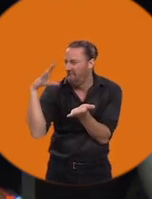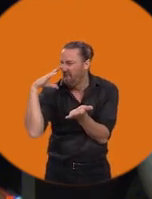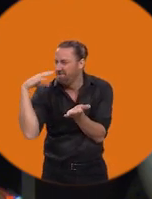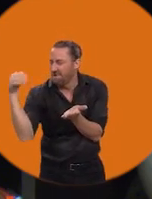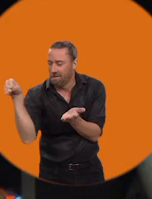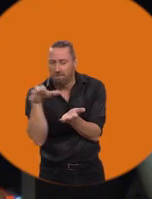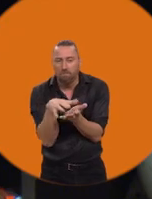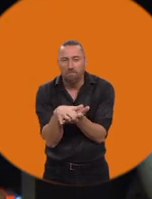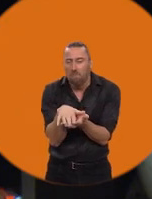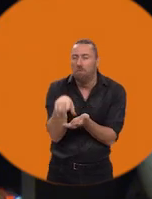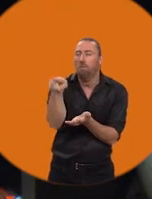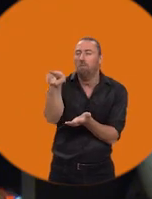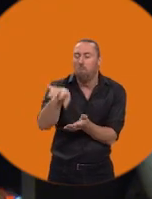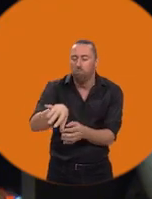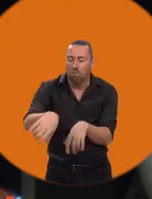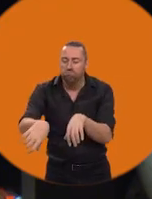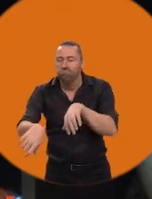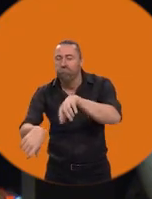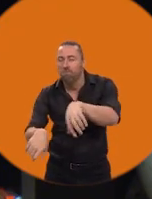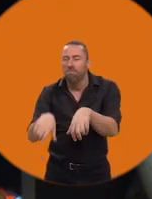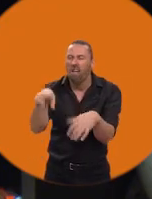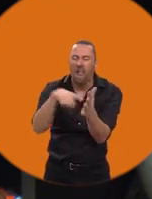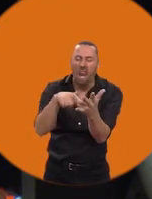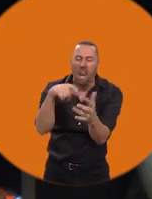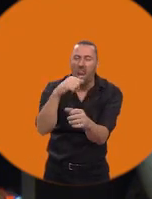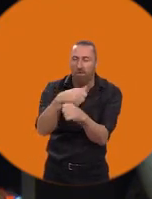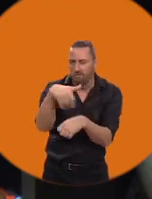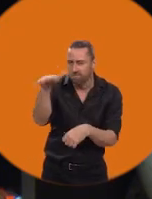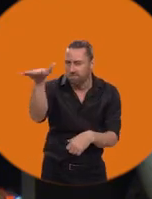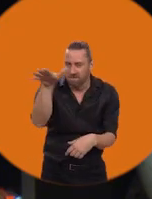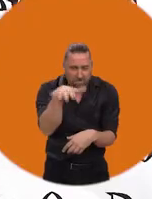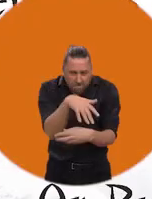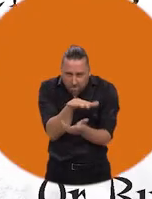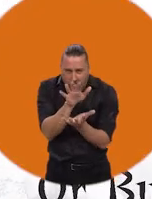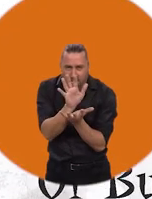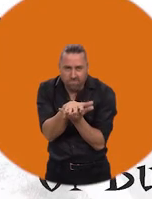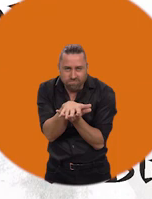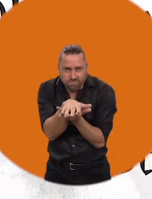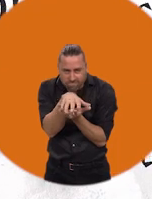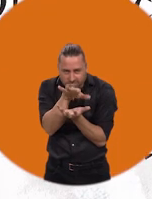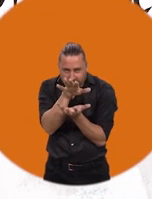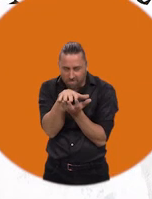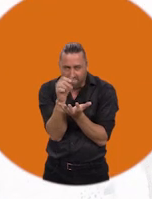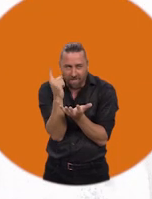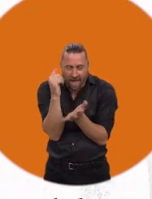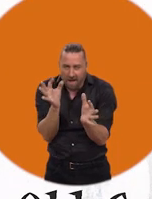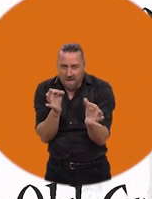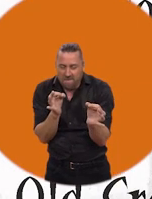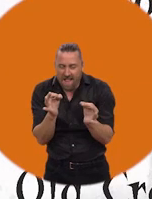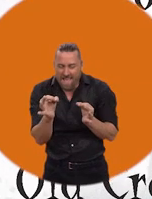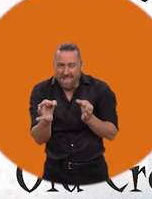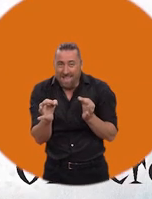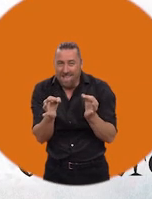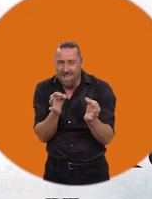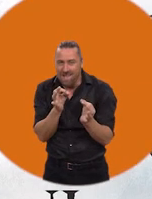or burrowing wombat who lived in a log. Old Croc, he had other ideas on that night.